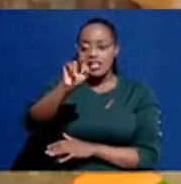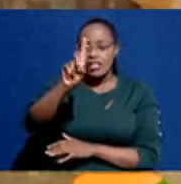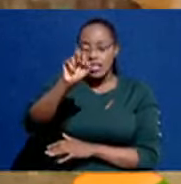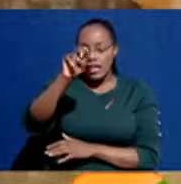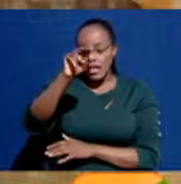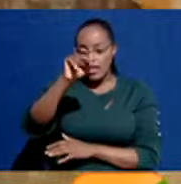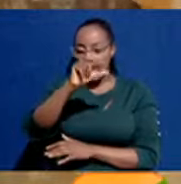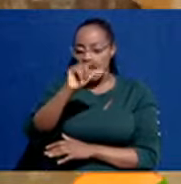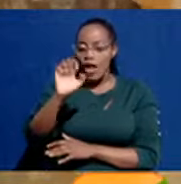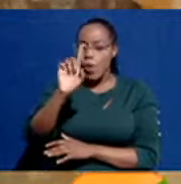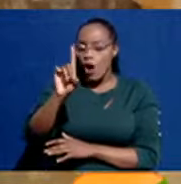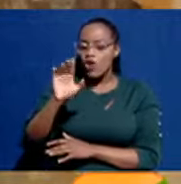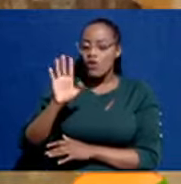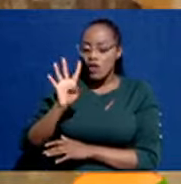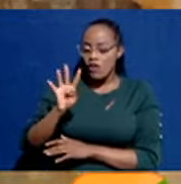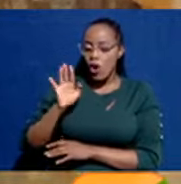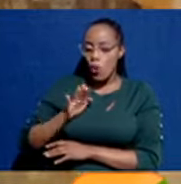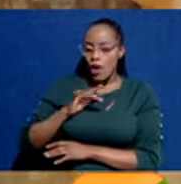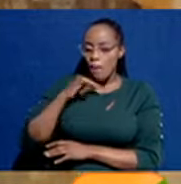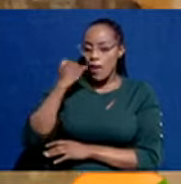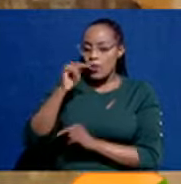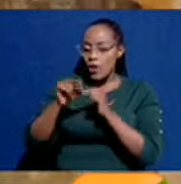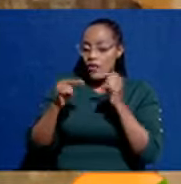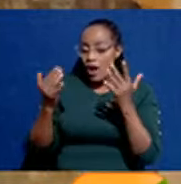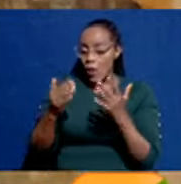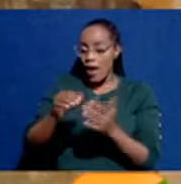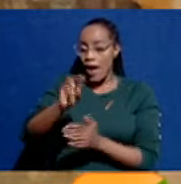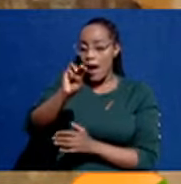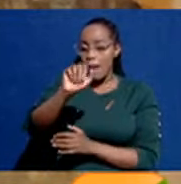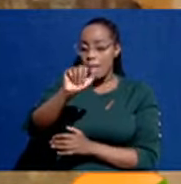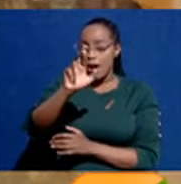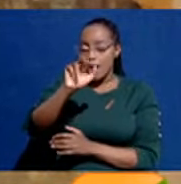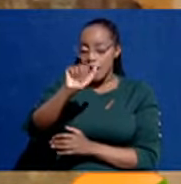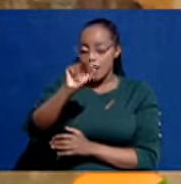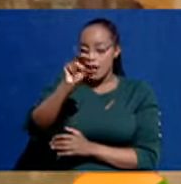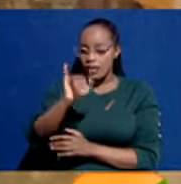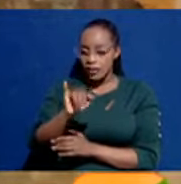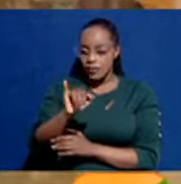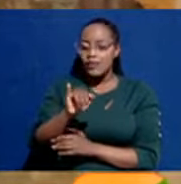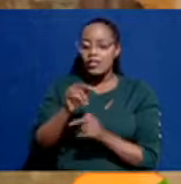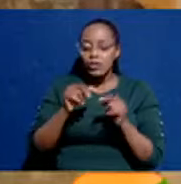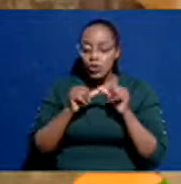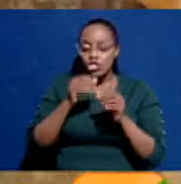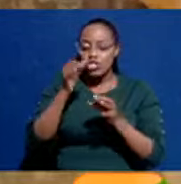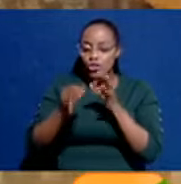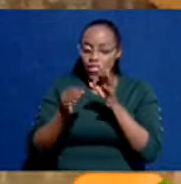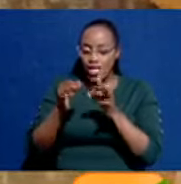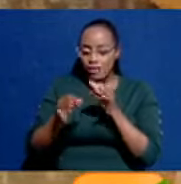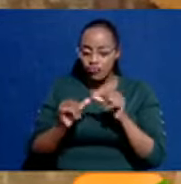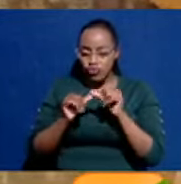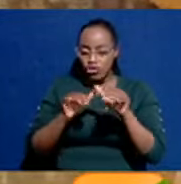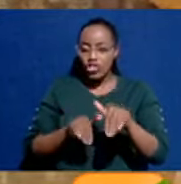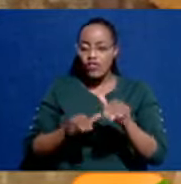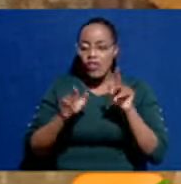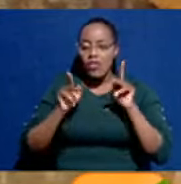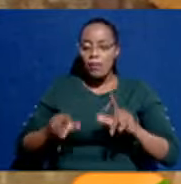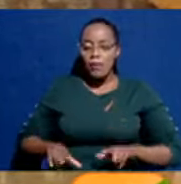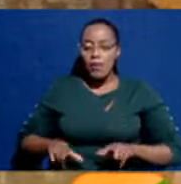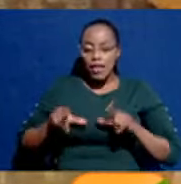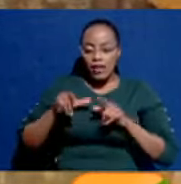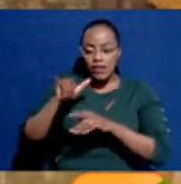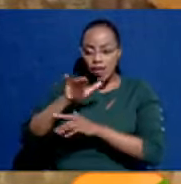of the four elderly women brutally murdered here in Marani. And even as the wheels of justice continue to roll, locals here